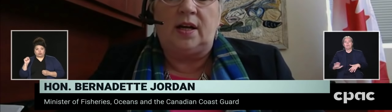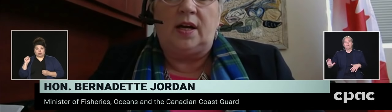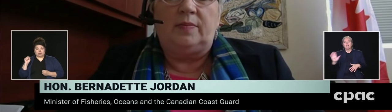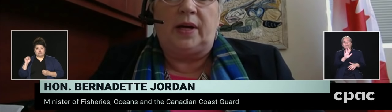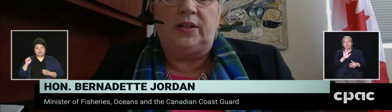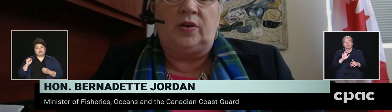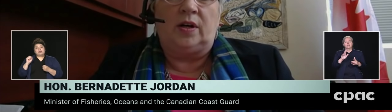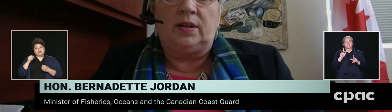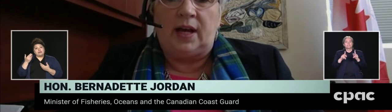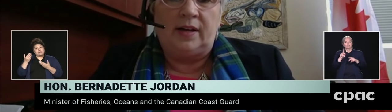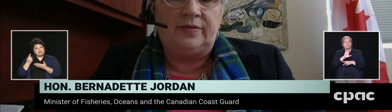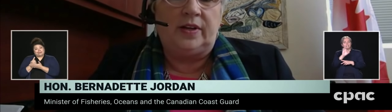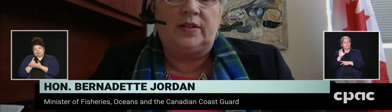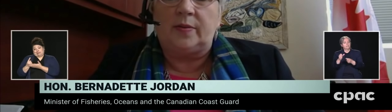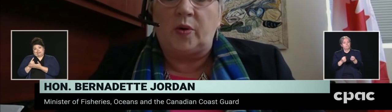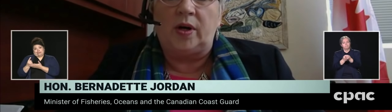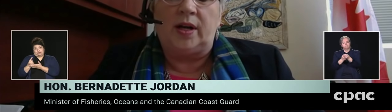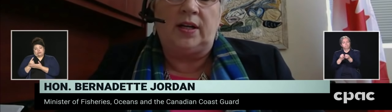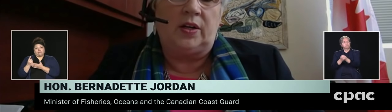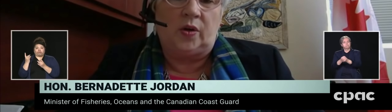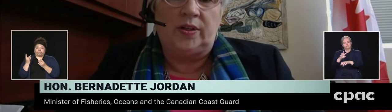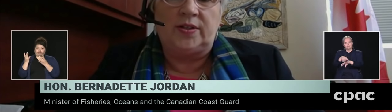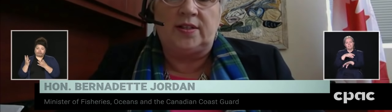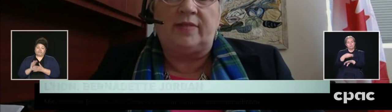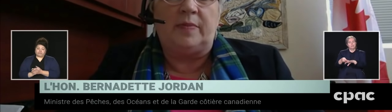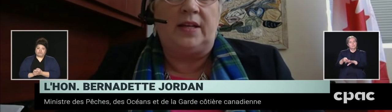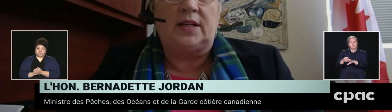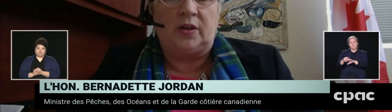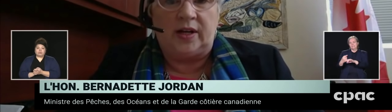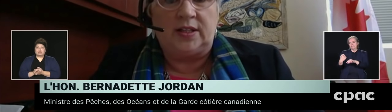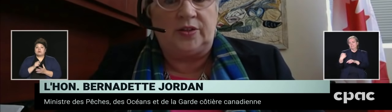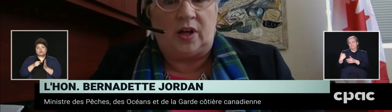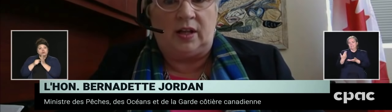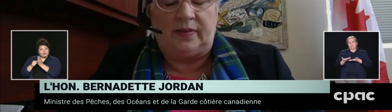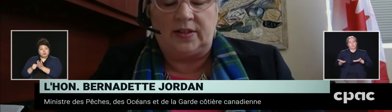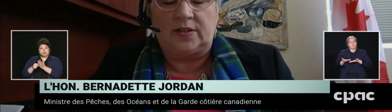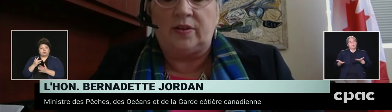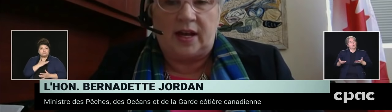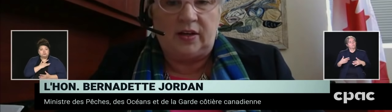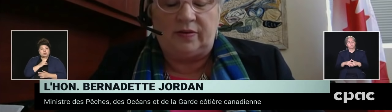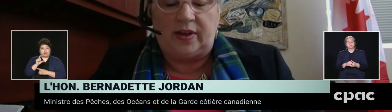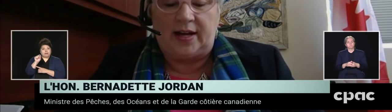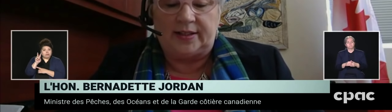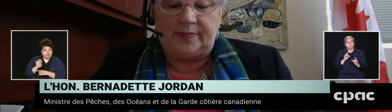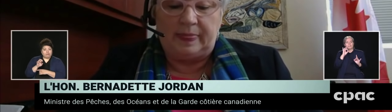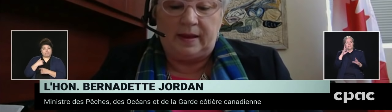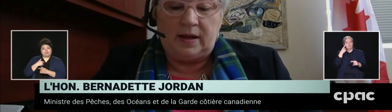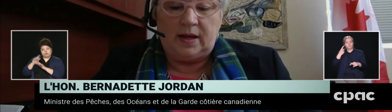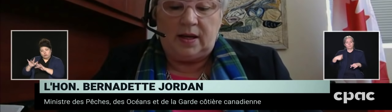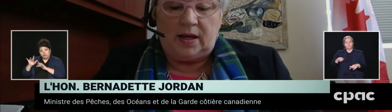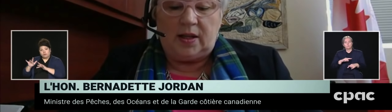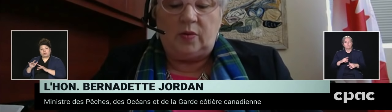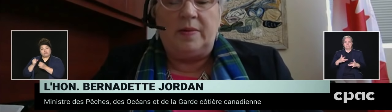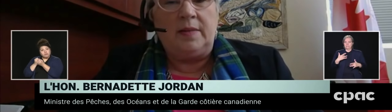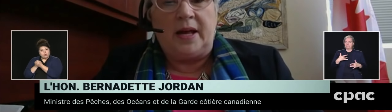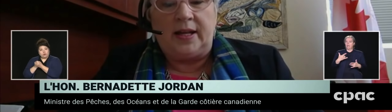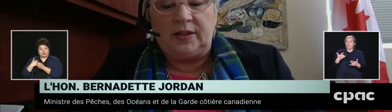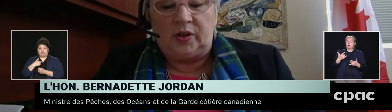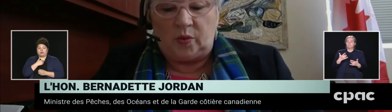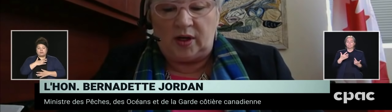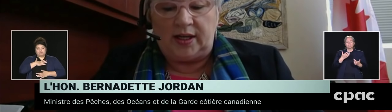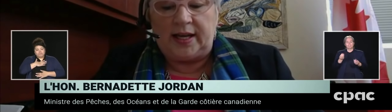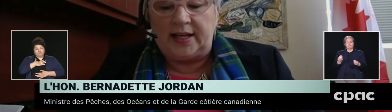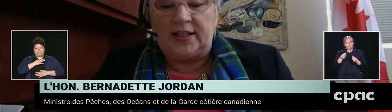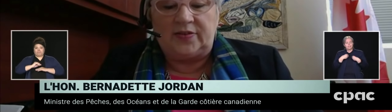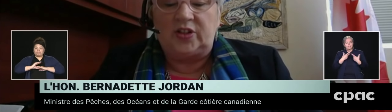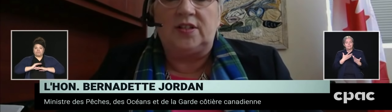us, but your love, support, and condolences have meant a great deal to all of us, so thank you for that. The women and the men